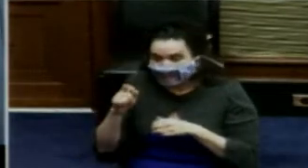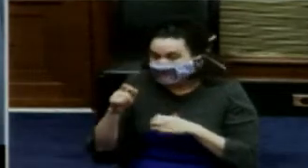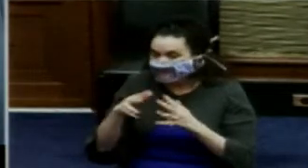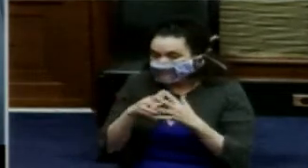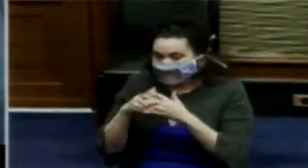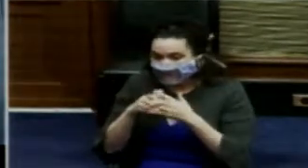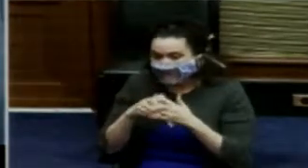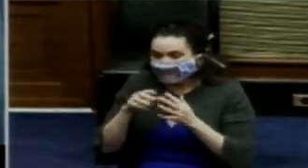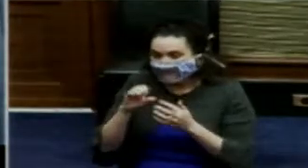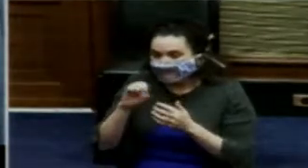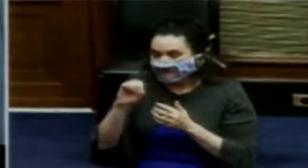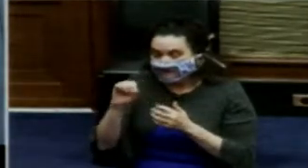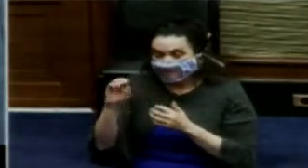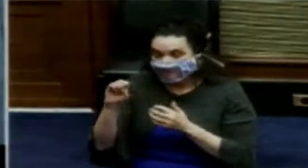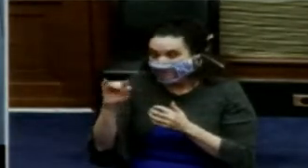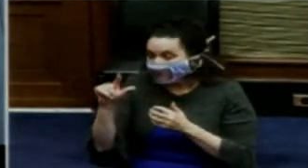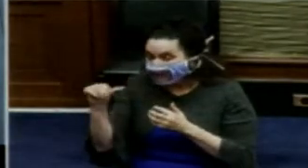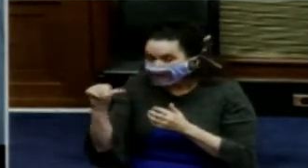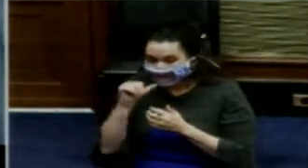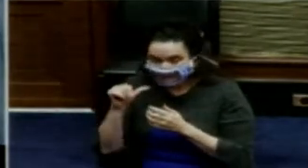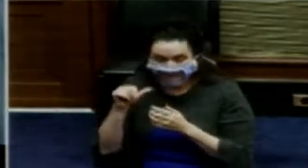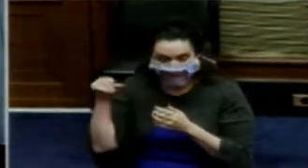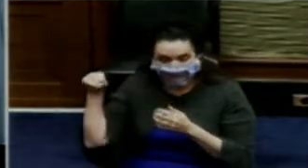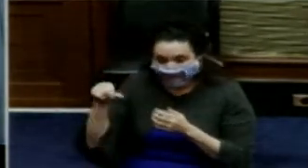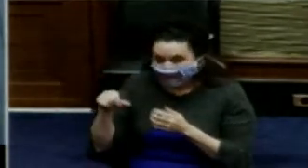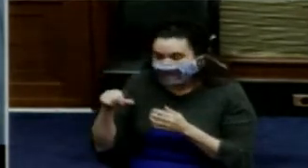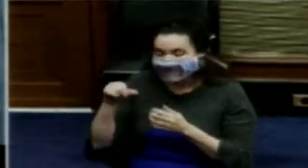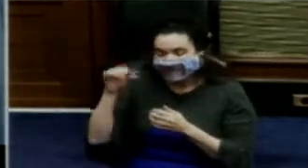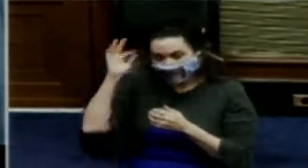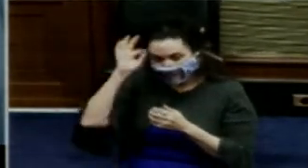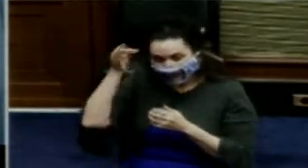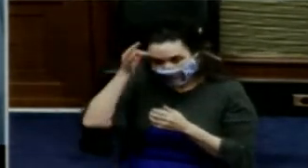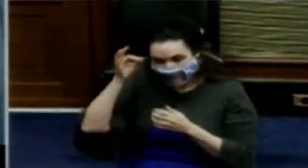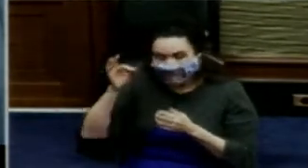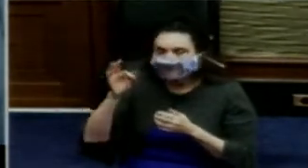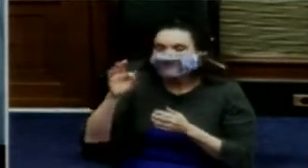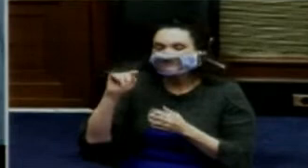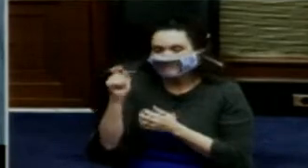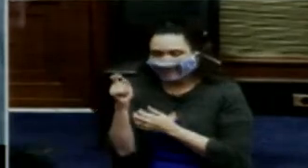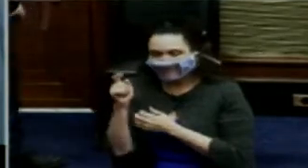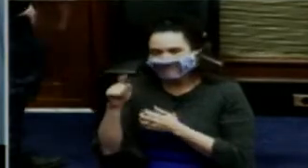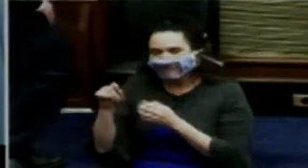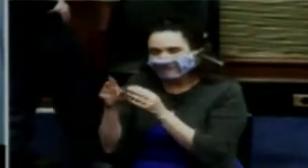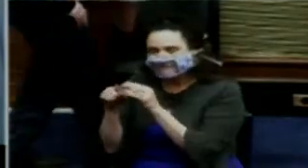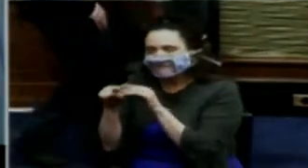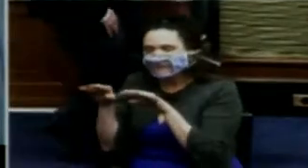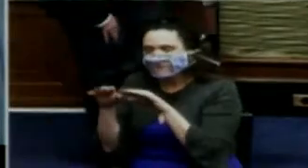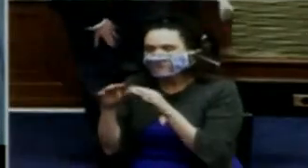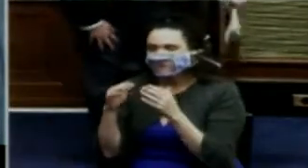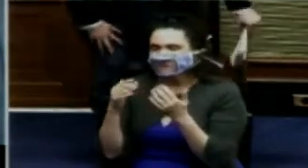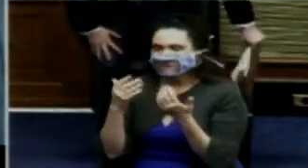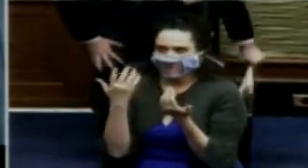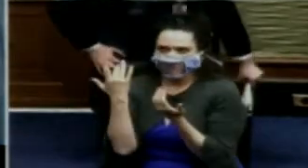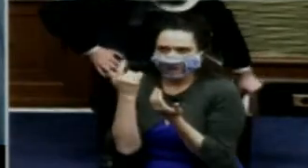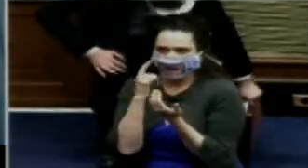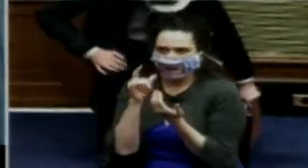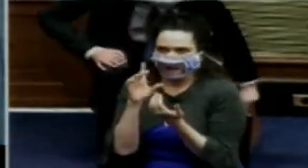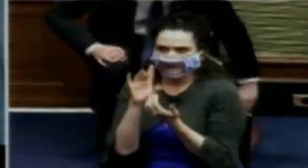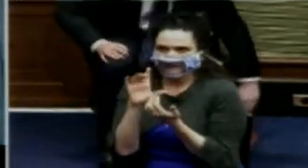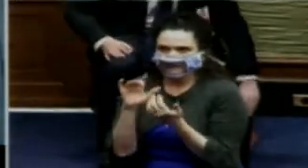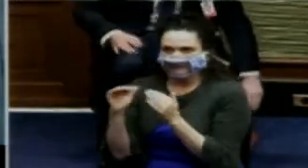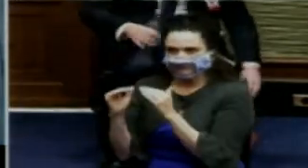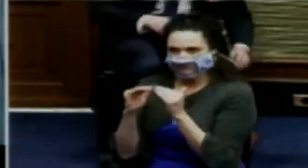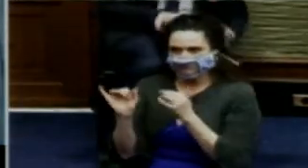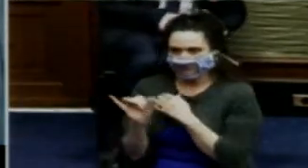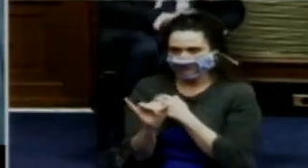of a state. They're a district. They're a territory. They're similar to a territory. So I think that would be